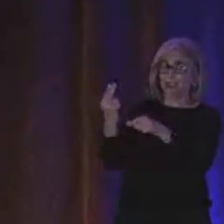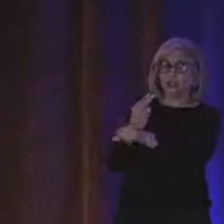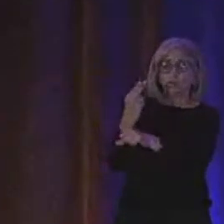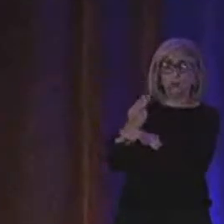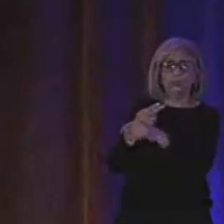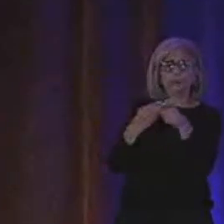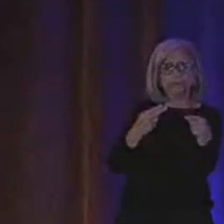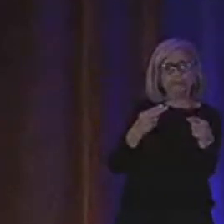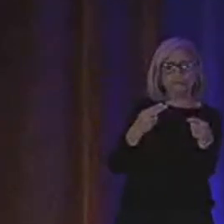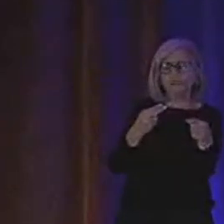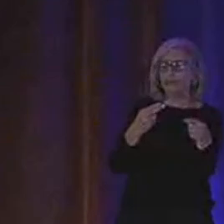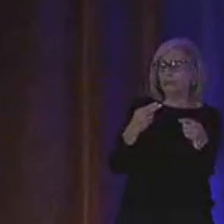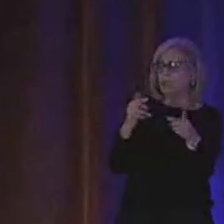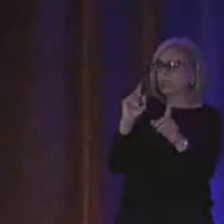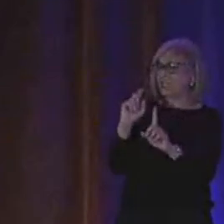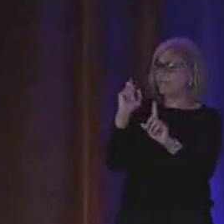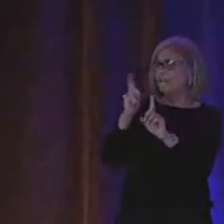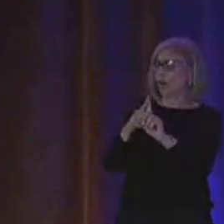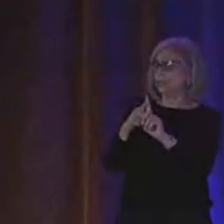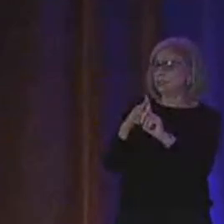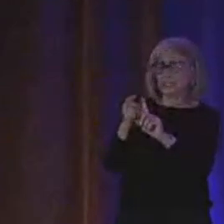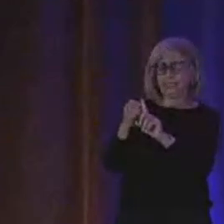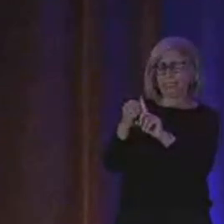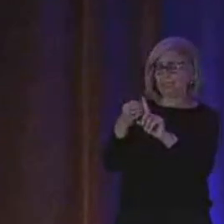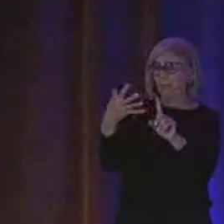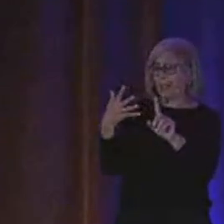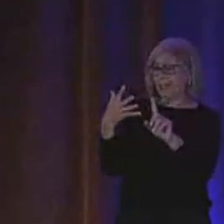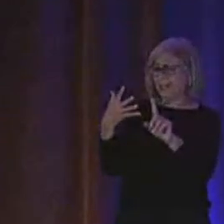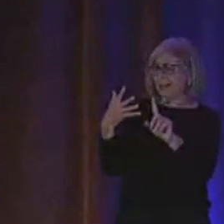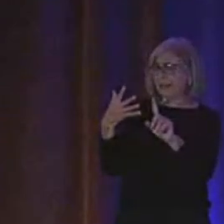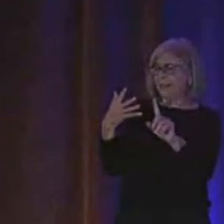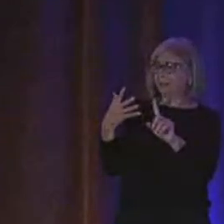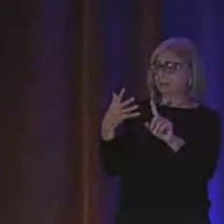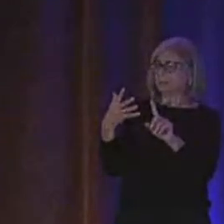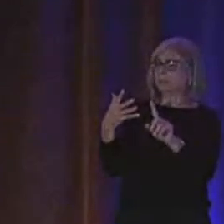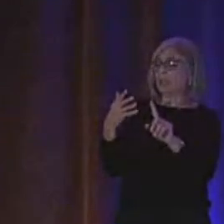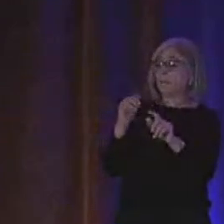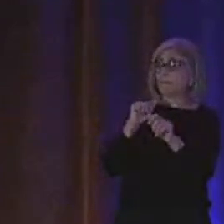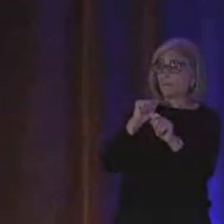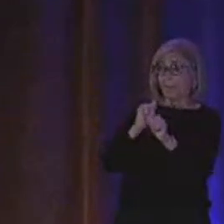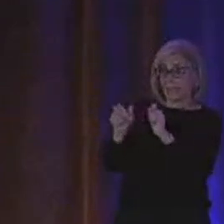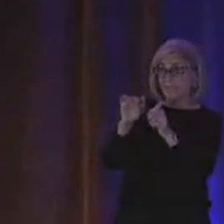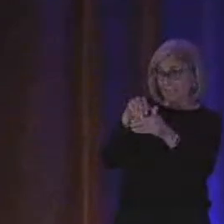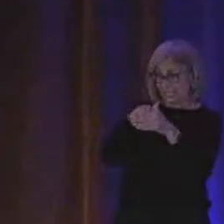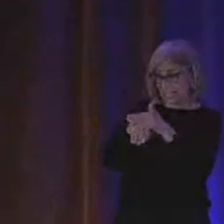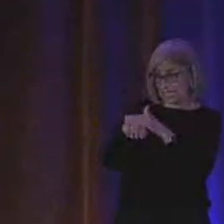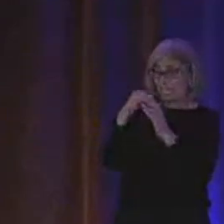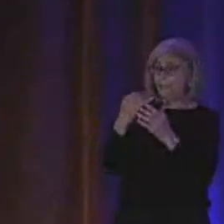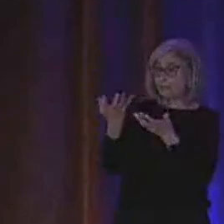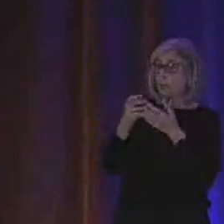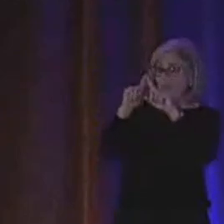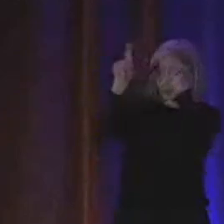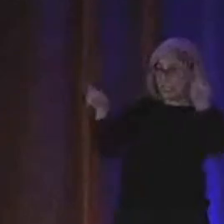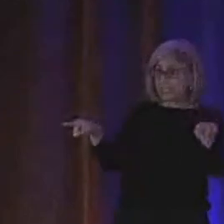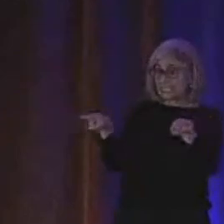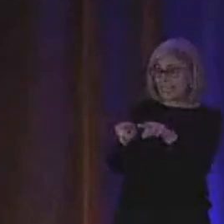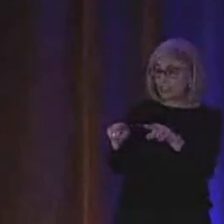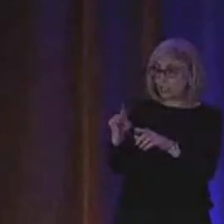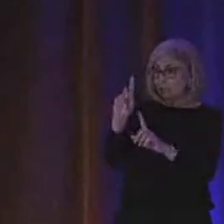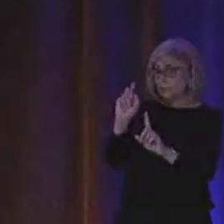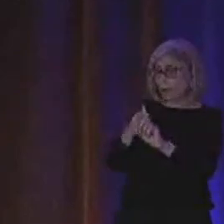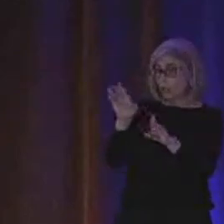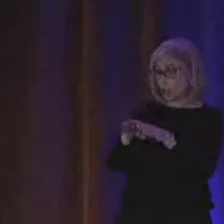can use the default is expanded prop, pass that in if you want your container to be default